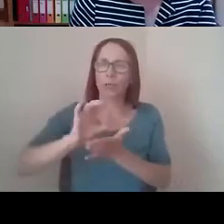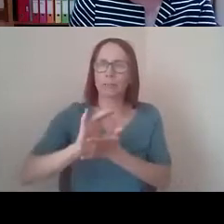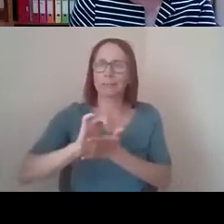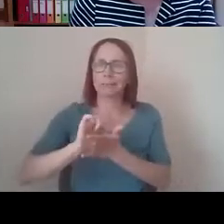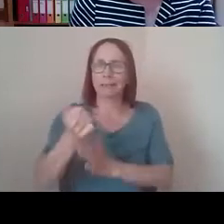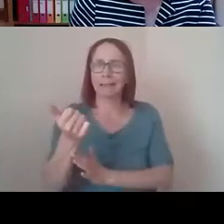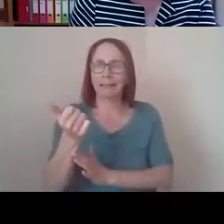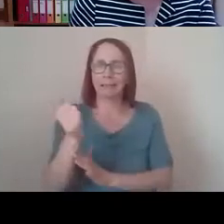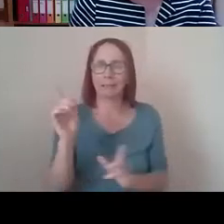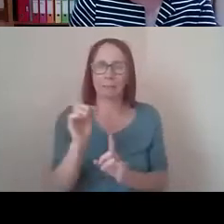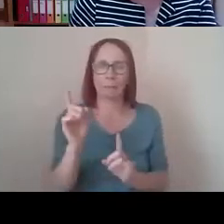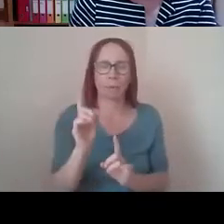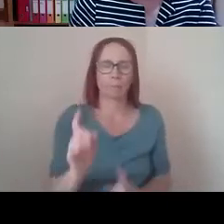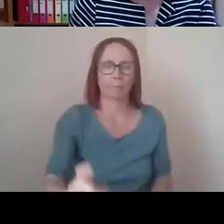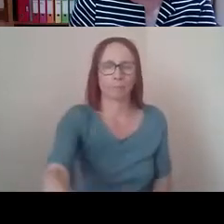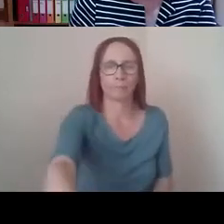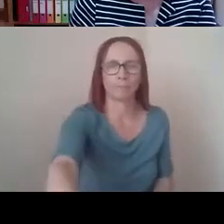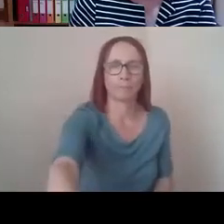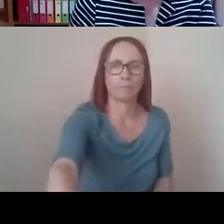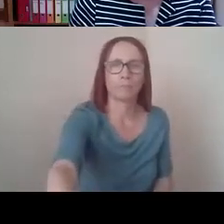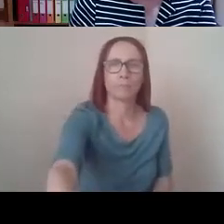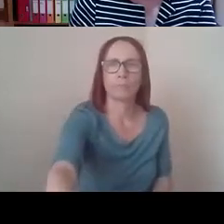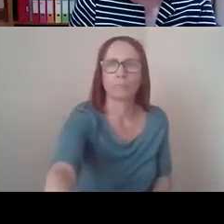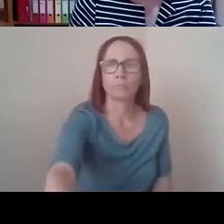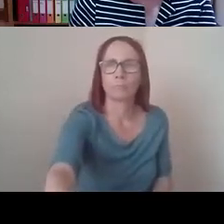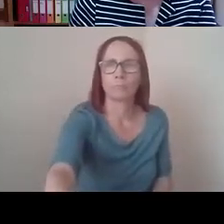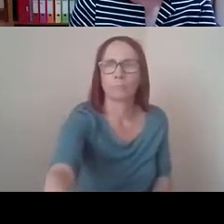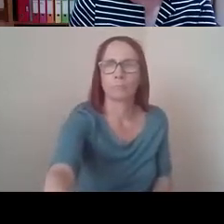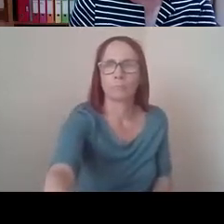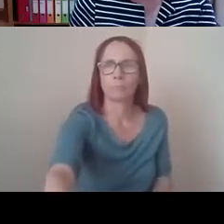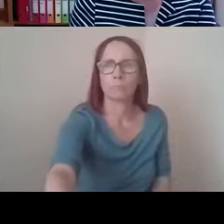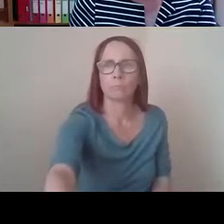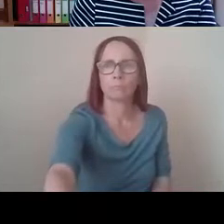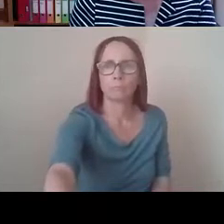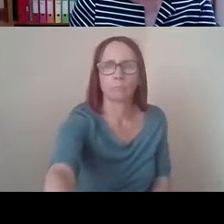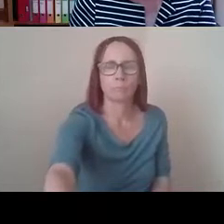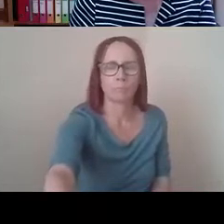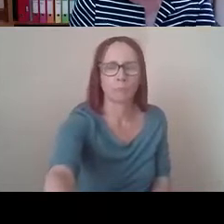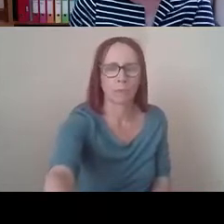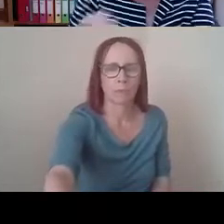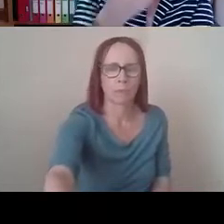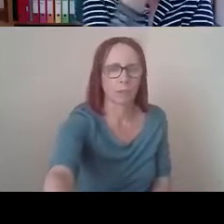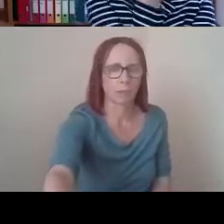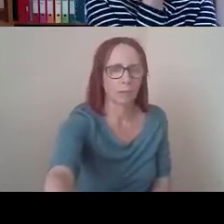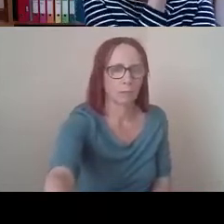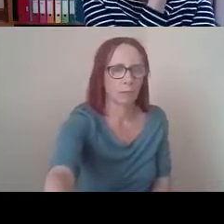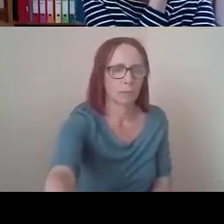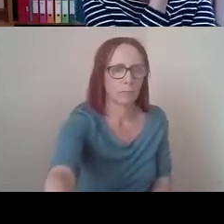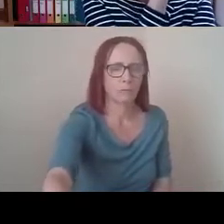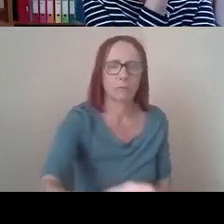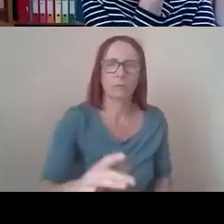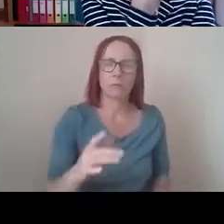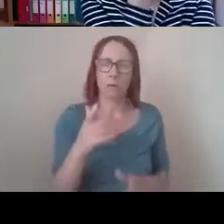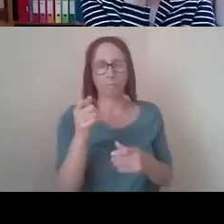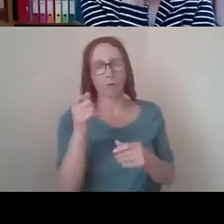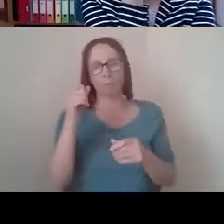Some NHS boards, usually for chair roles, they do something called psychometric testing. And what we're doing from that is